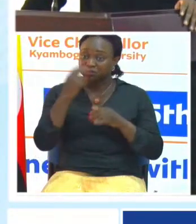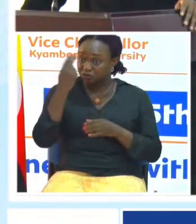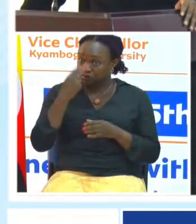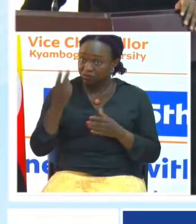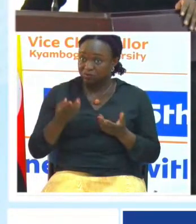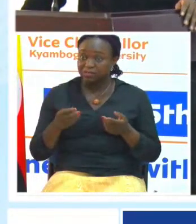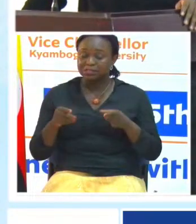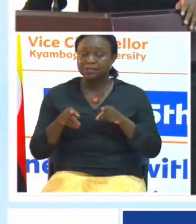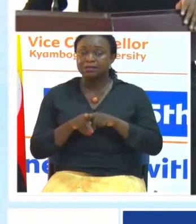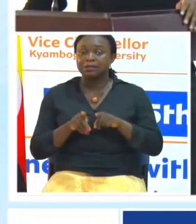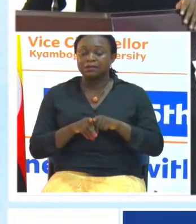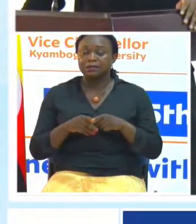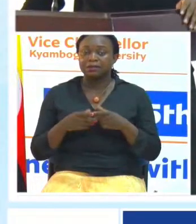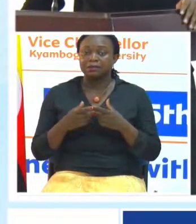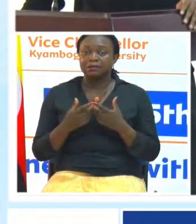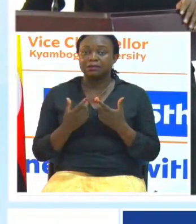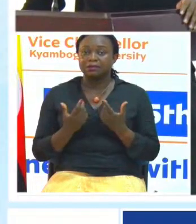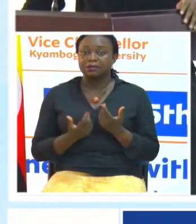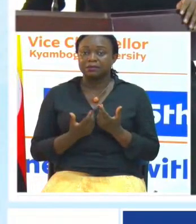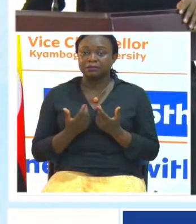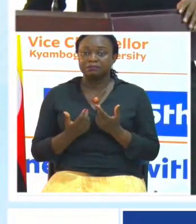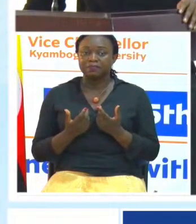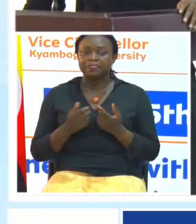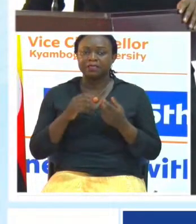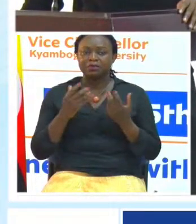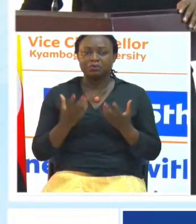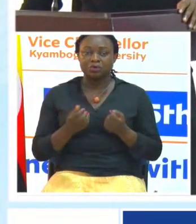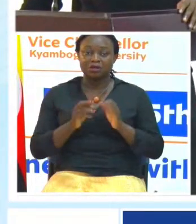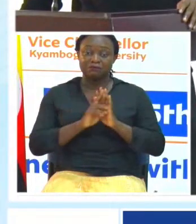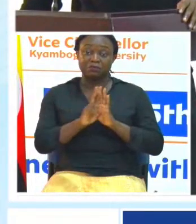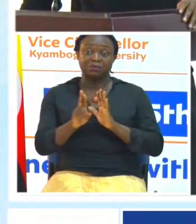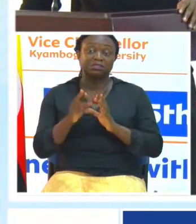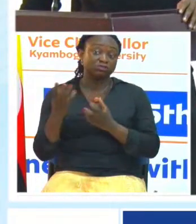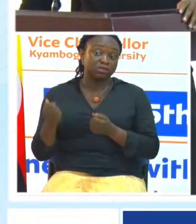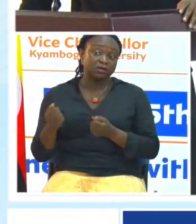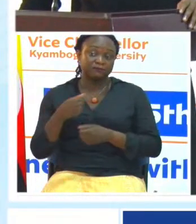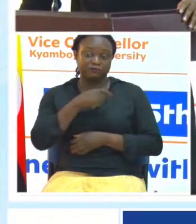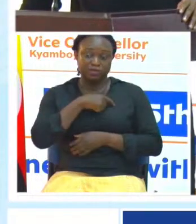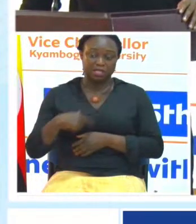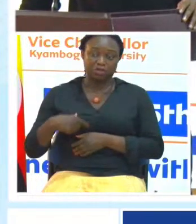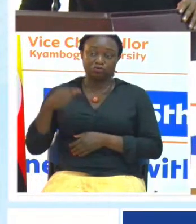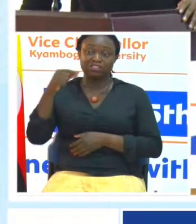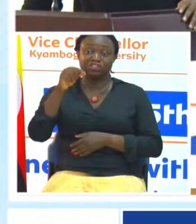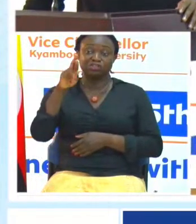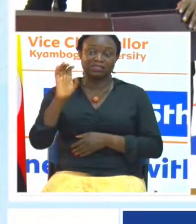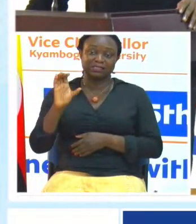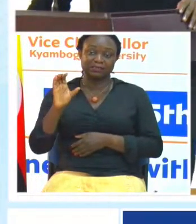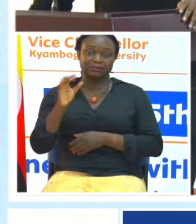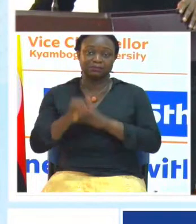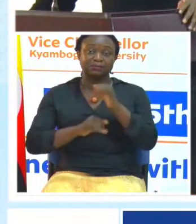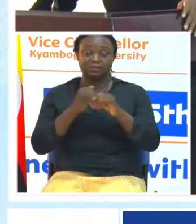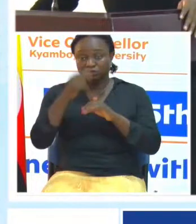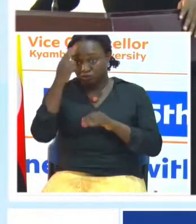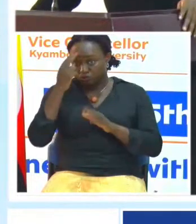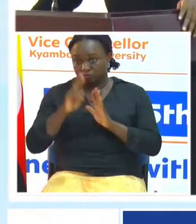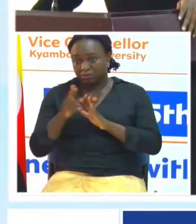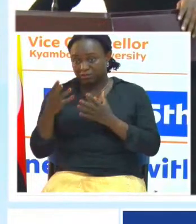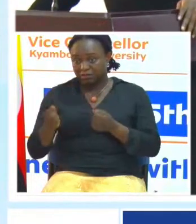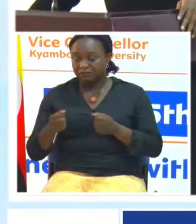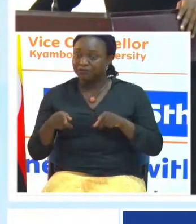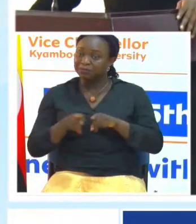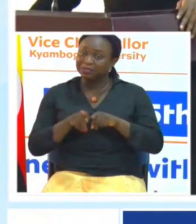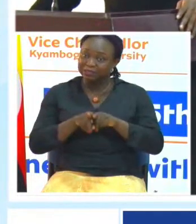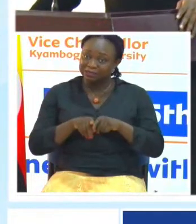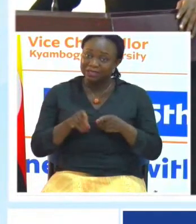we can also make is that we have a representation in the guild as a GRC international student, but we also want to have in